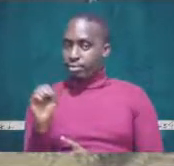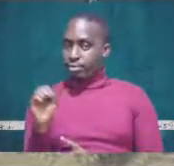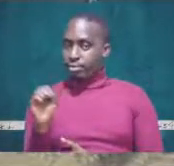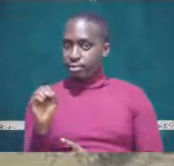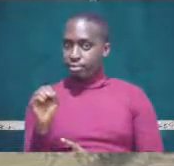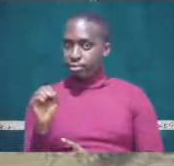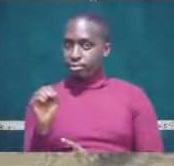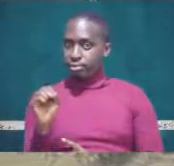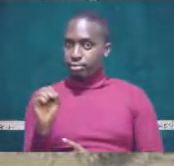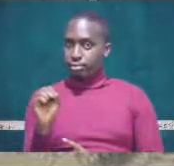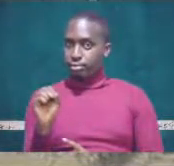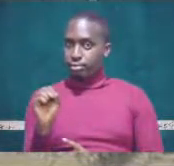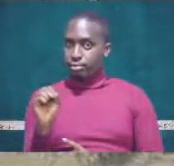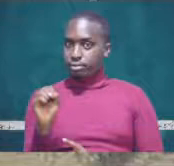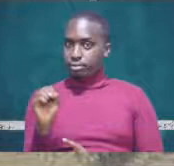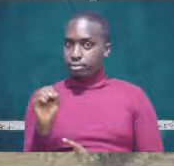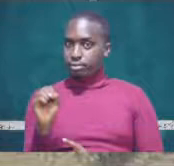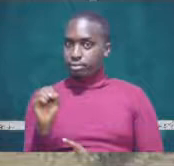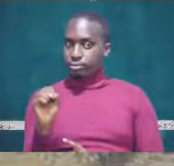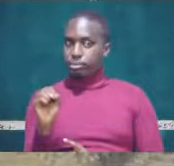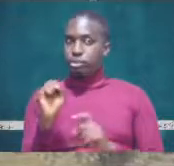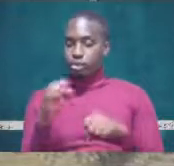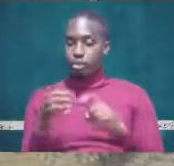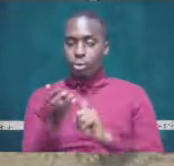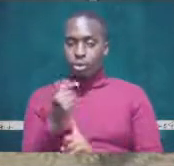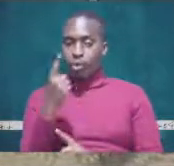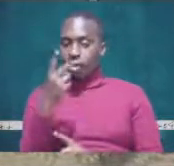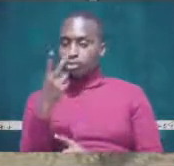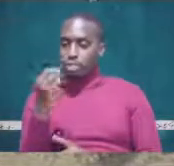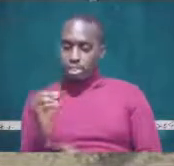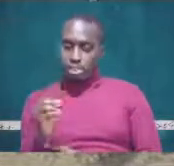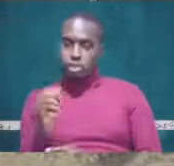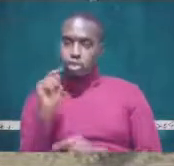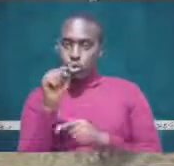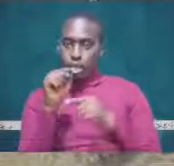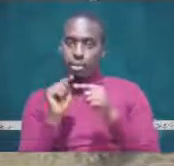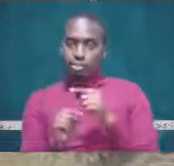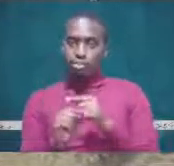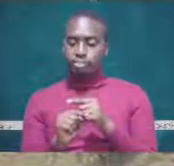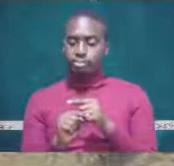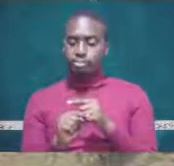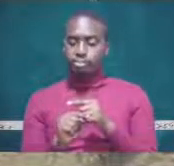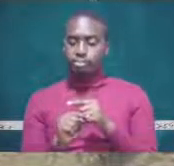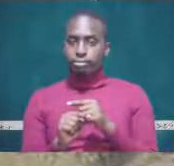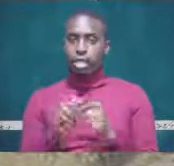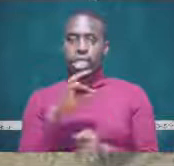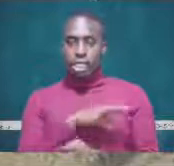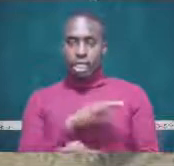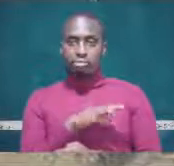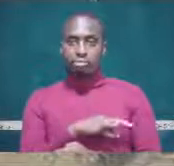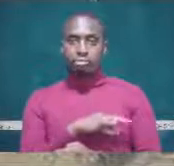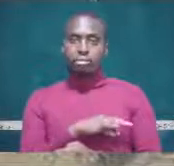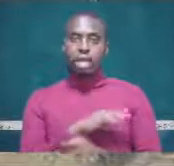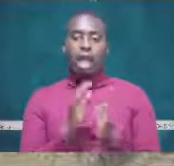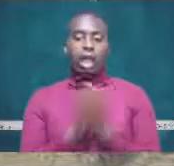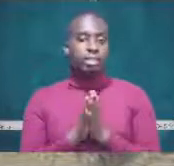APS, average propensity to save, we shall get 120 divided by the income. And